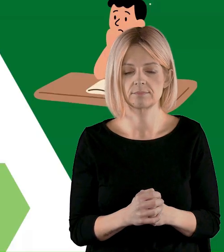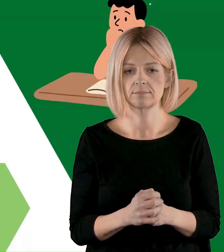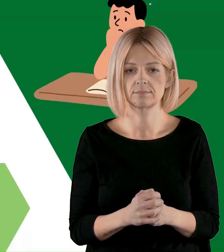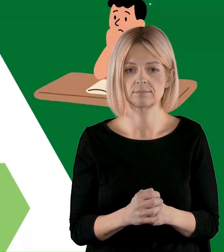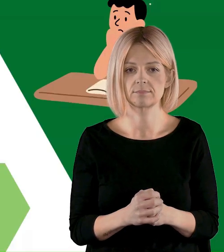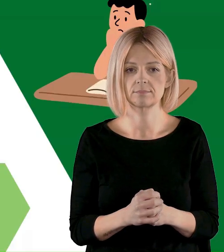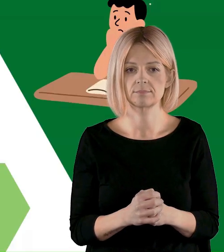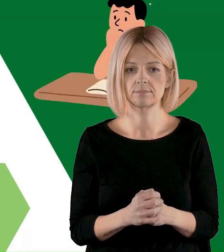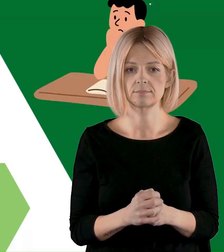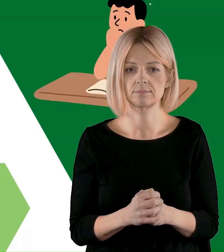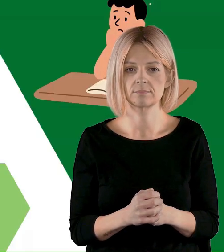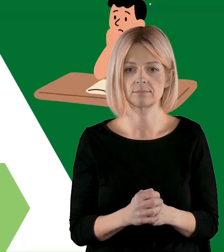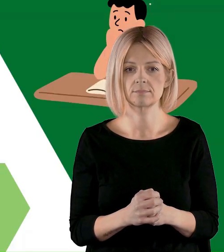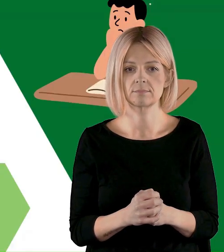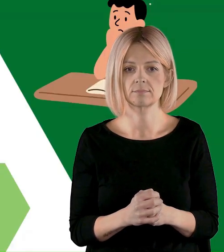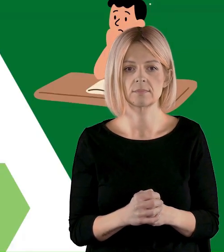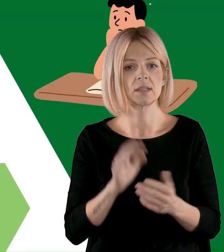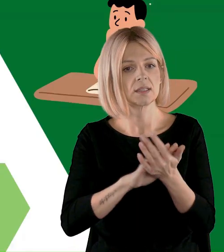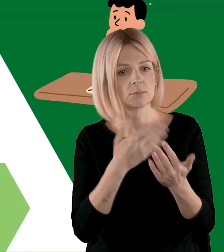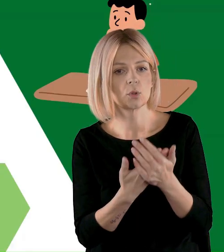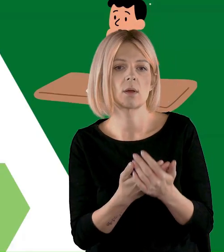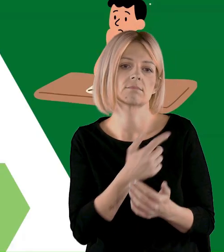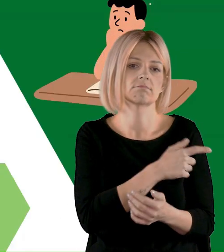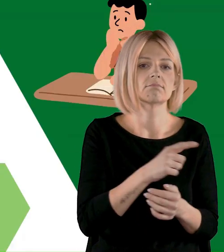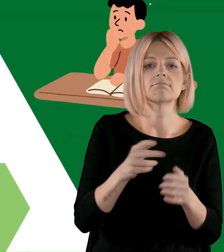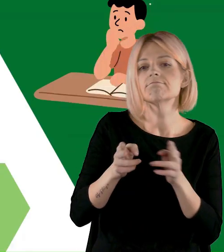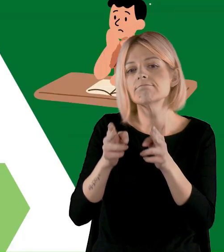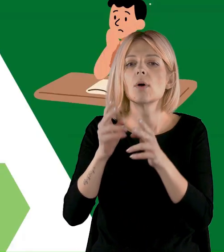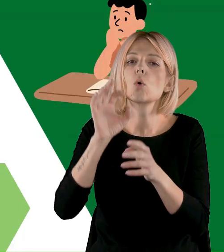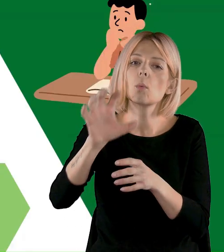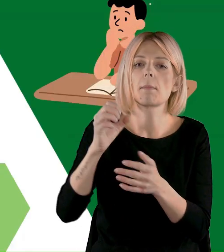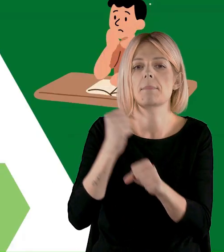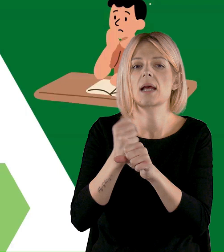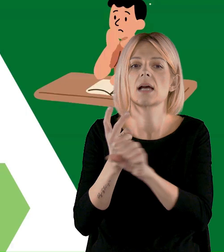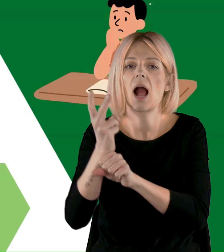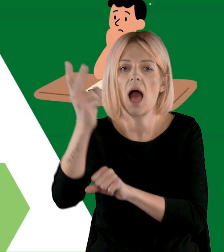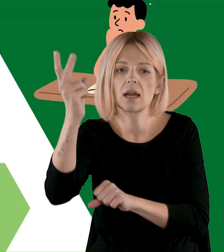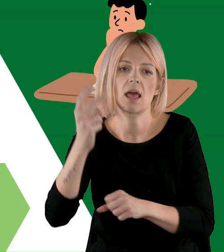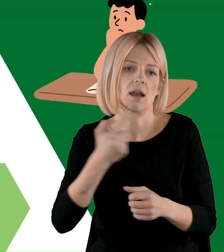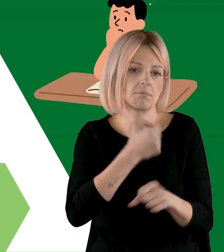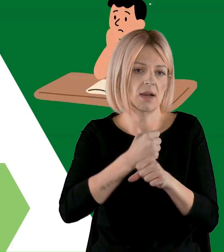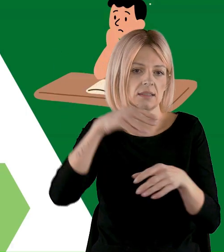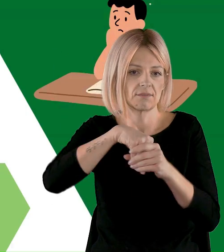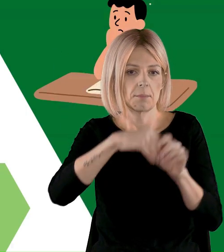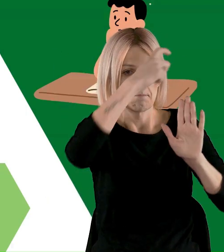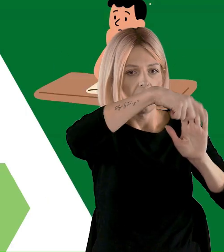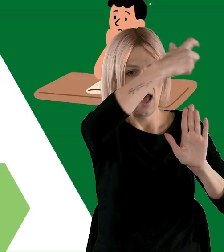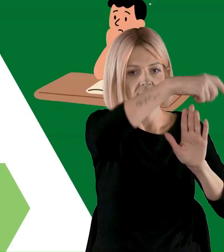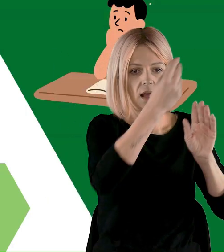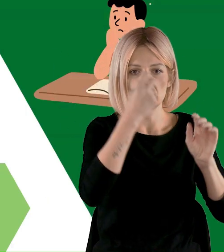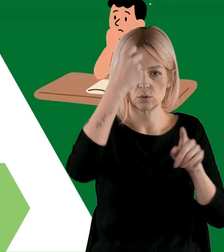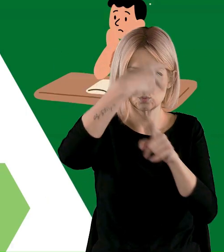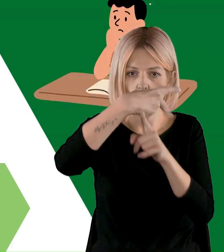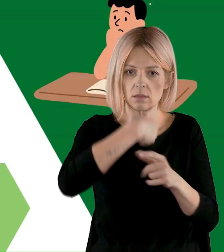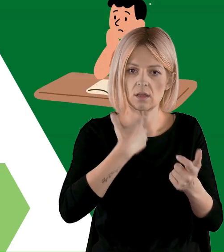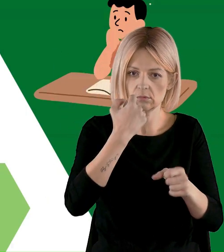pathways include working in solar installation company, managing or a recycling or repair workshop, or working